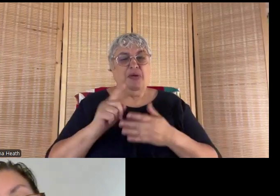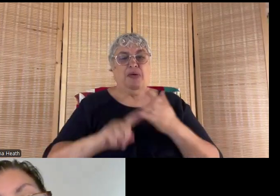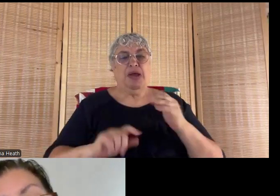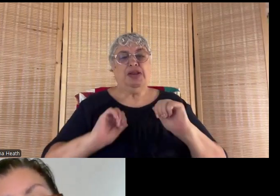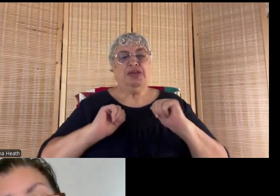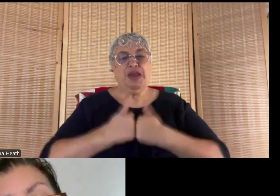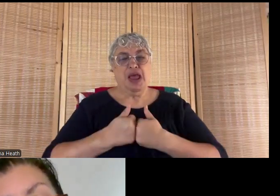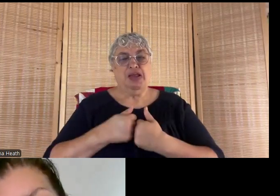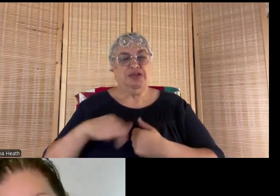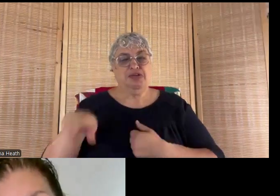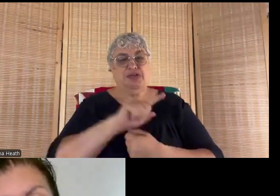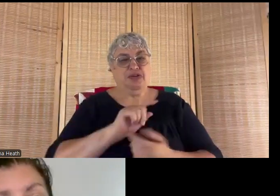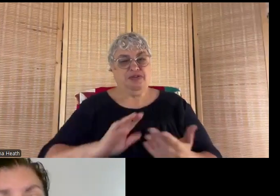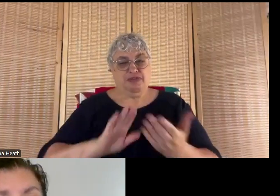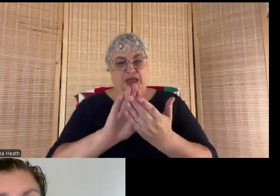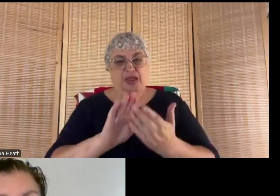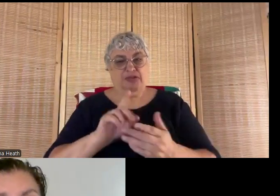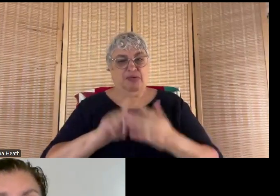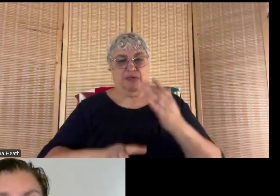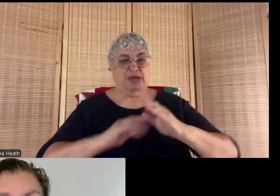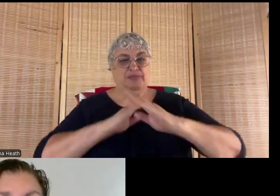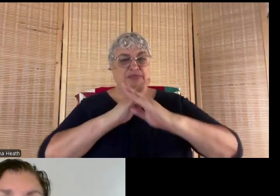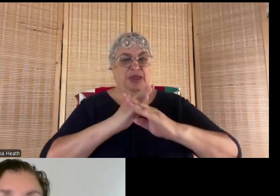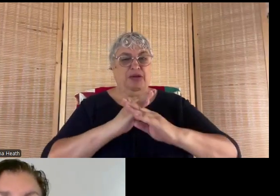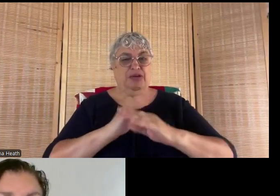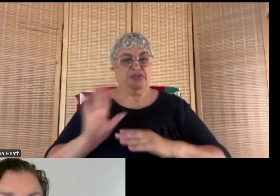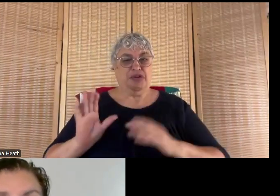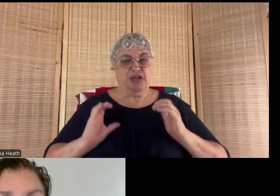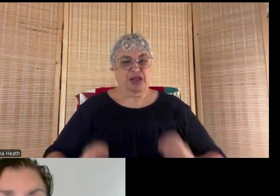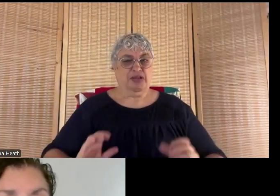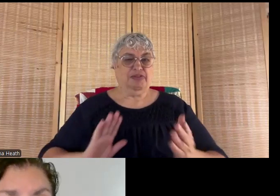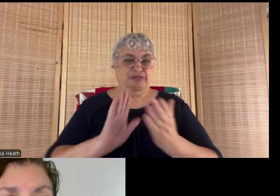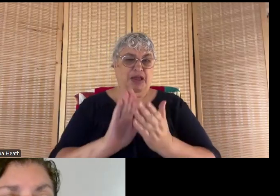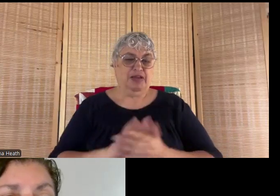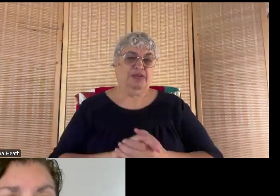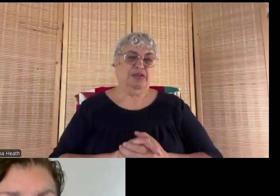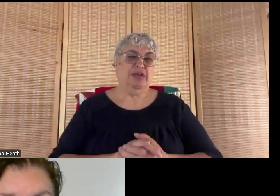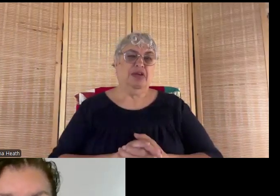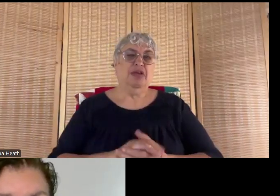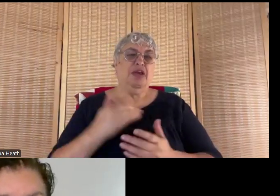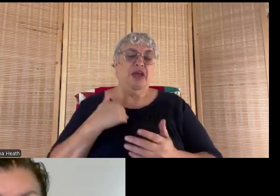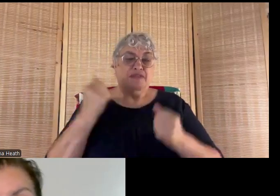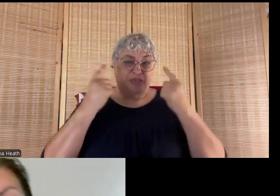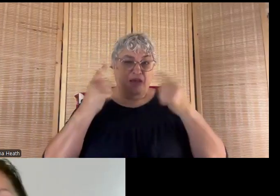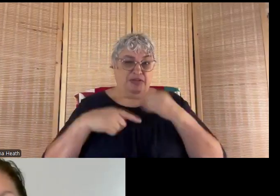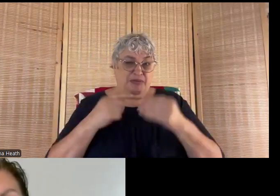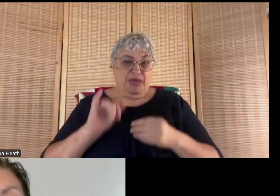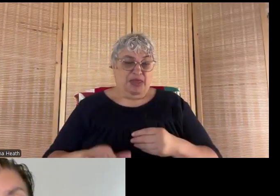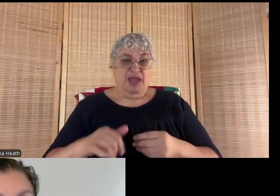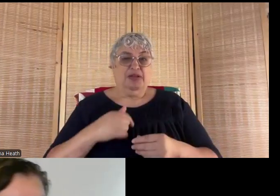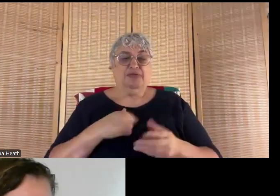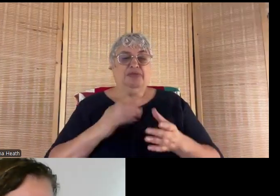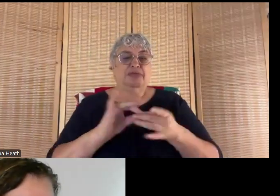challenges did you face? What barriers did your clients face? And of course, any thoughts that you have, you can share with us in the